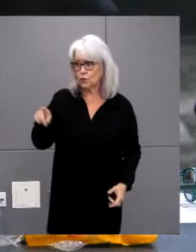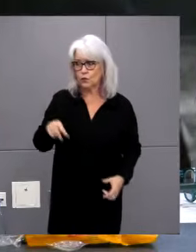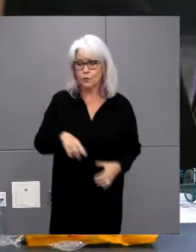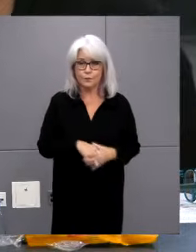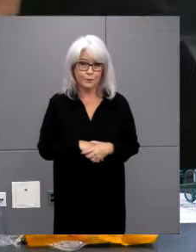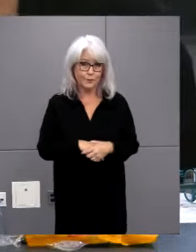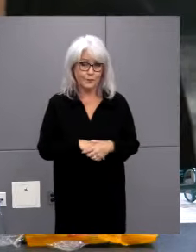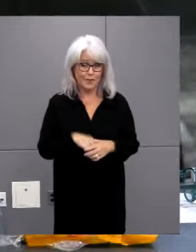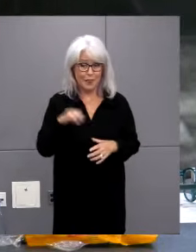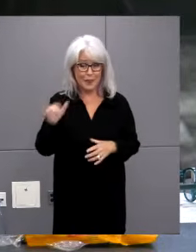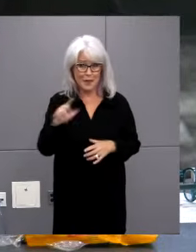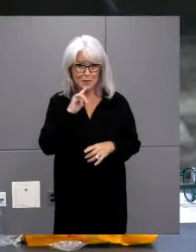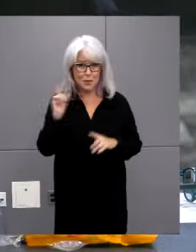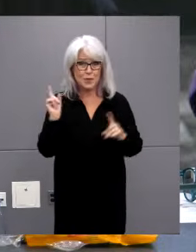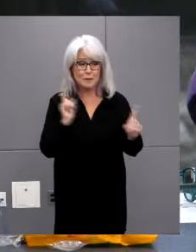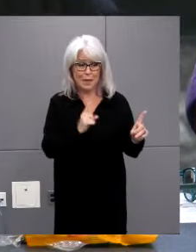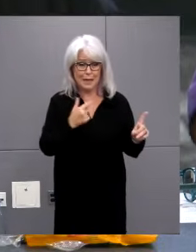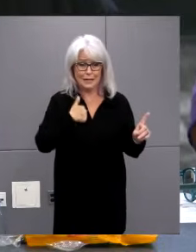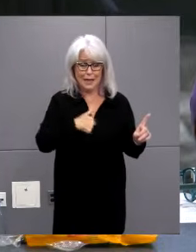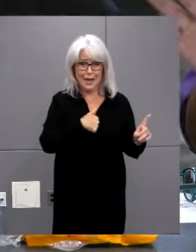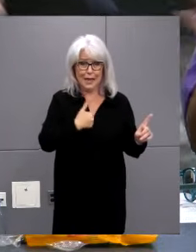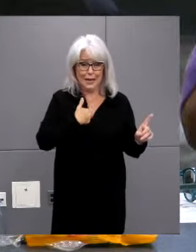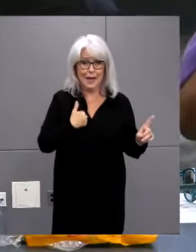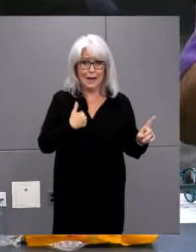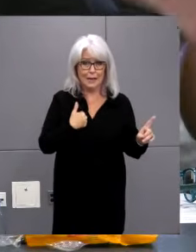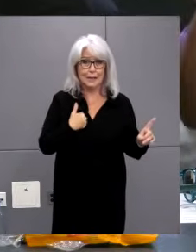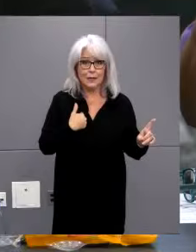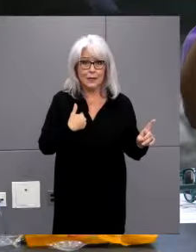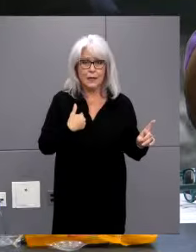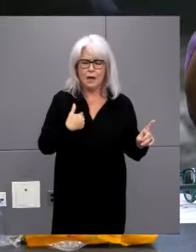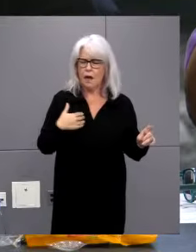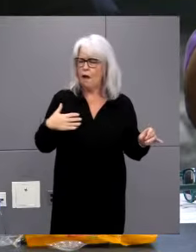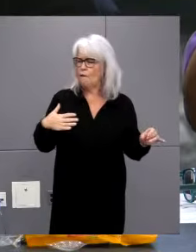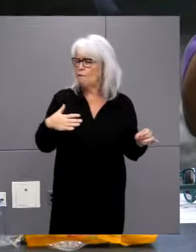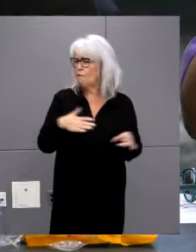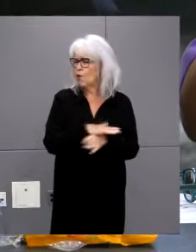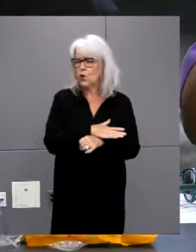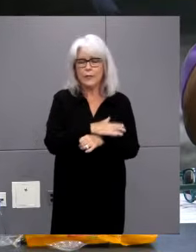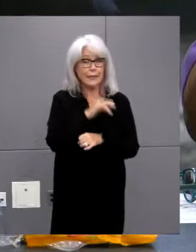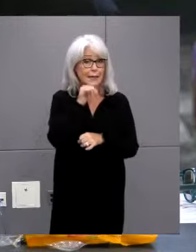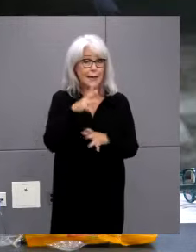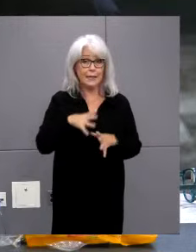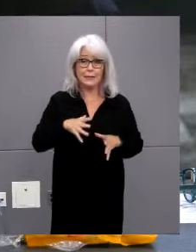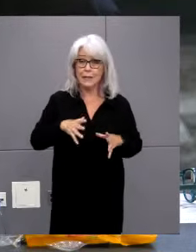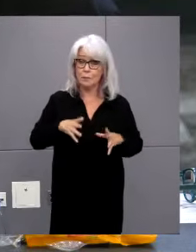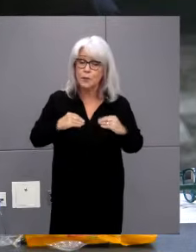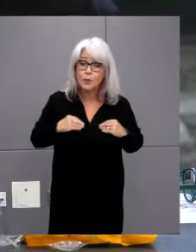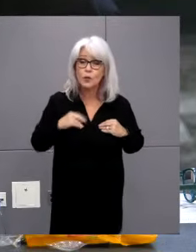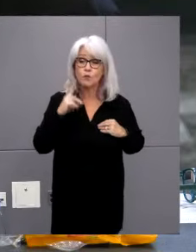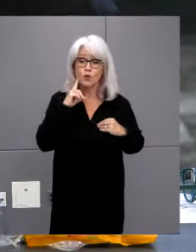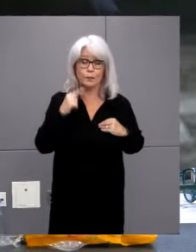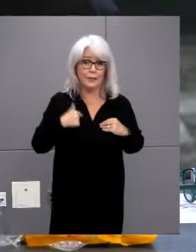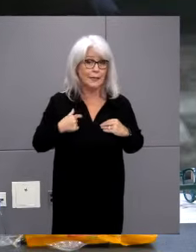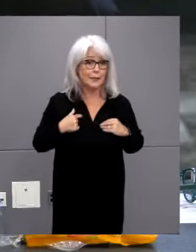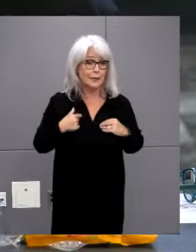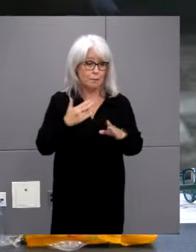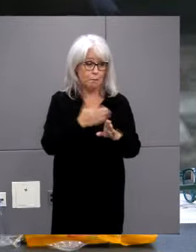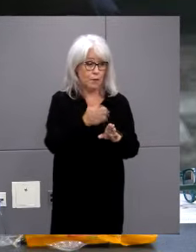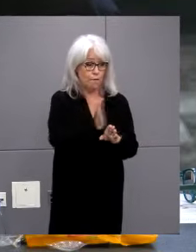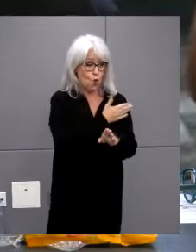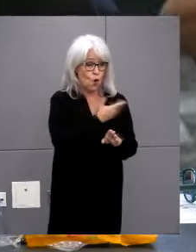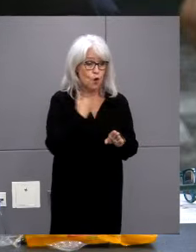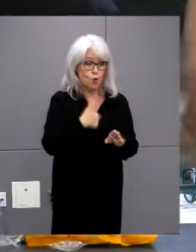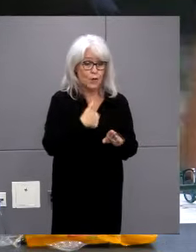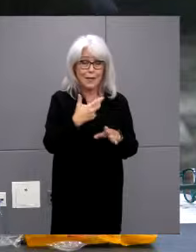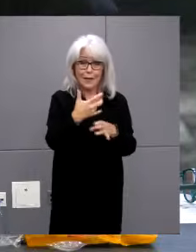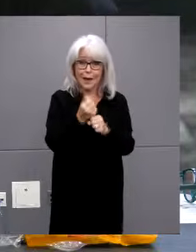That's the response that we received. And again, wholly unacceptable to me, because previously we